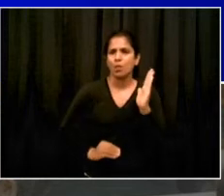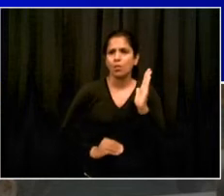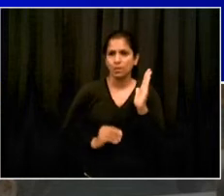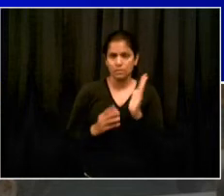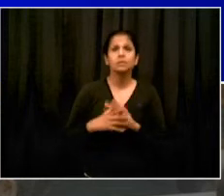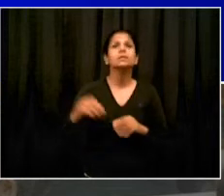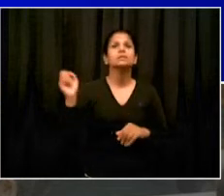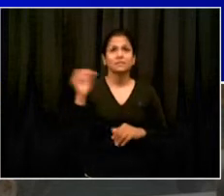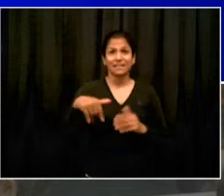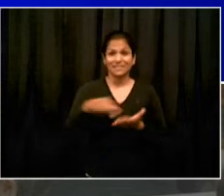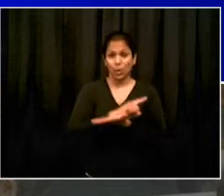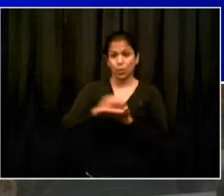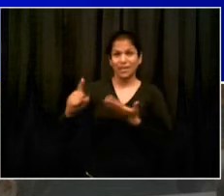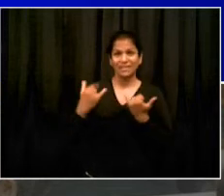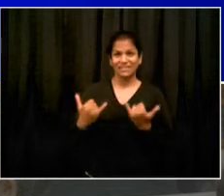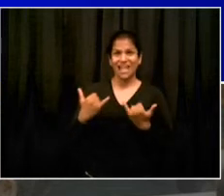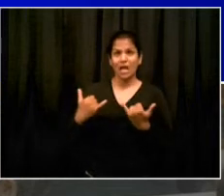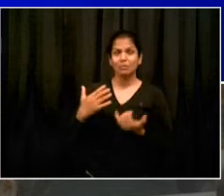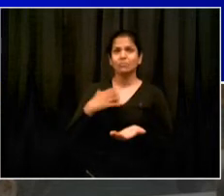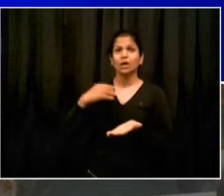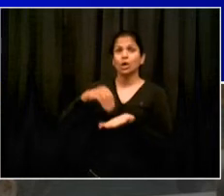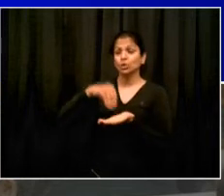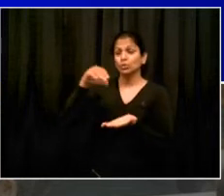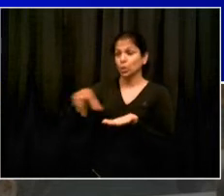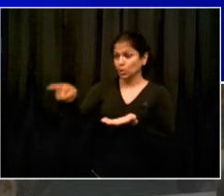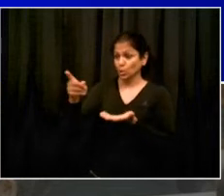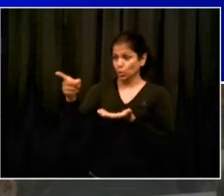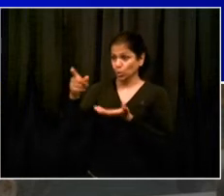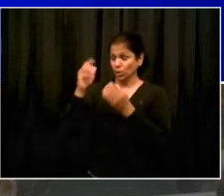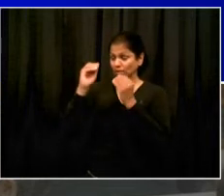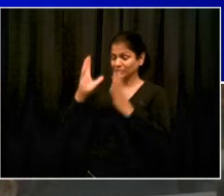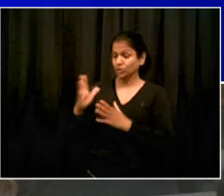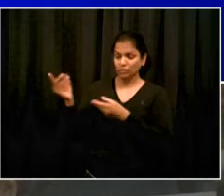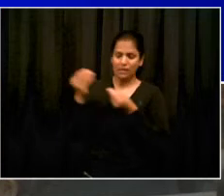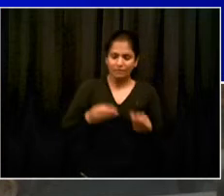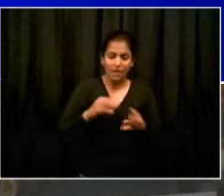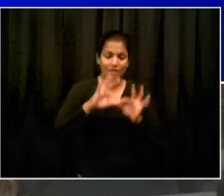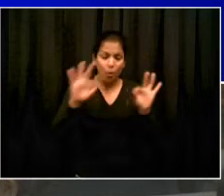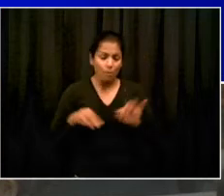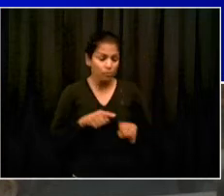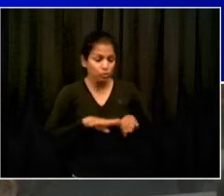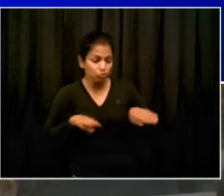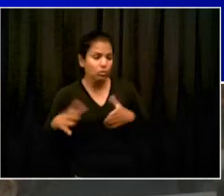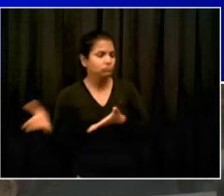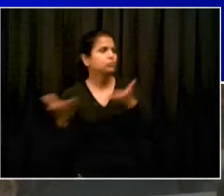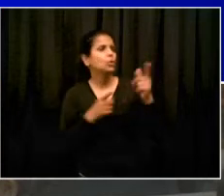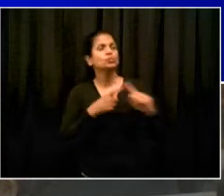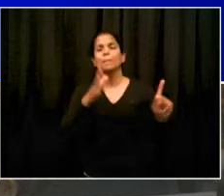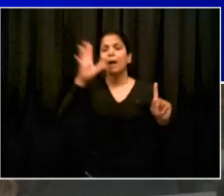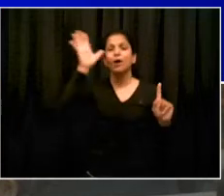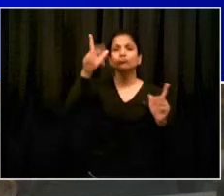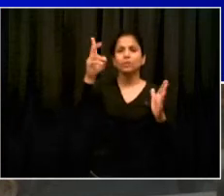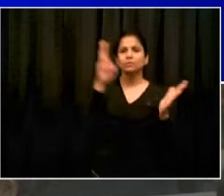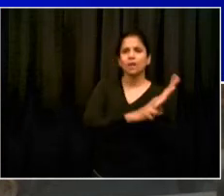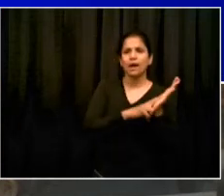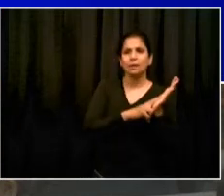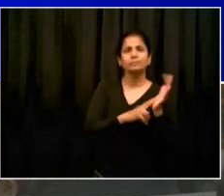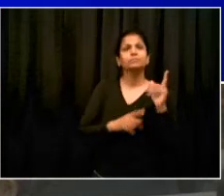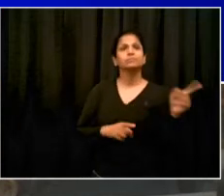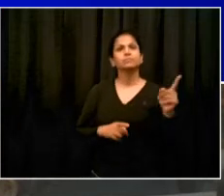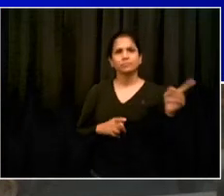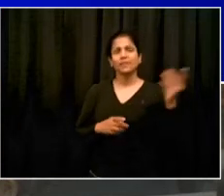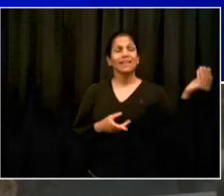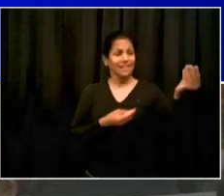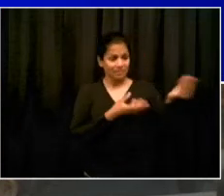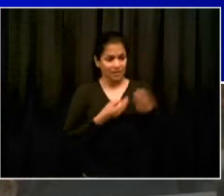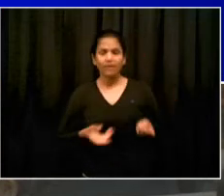questions chart. Along with that consent form, we're asking parents to go ahead and send it back, or if they have concerns, raise them, and we'll get them answers. But